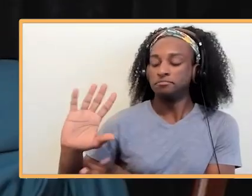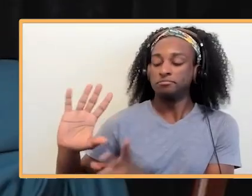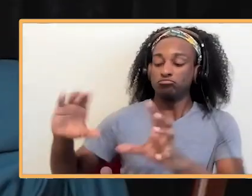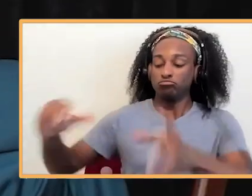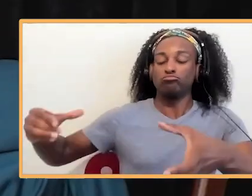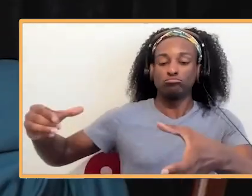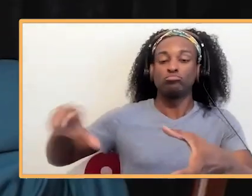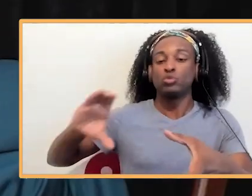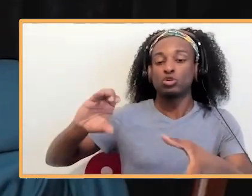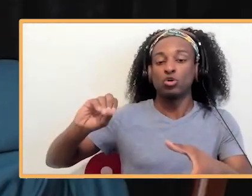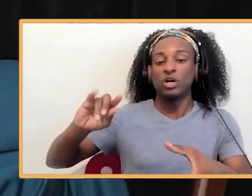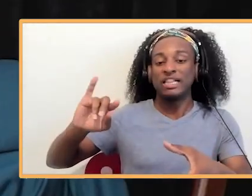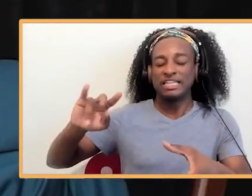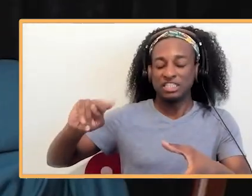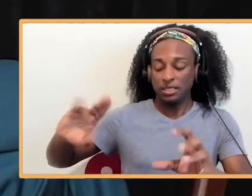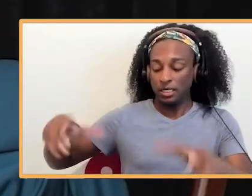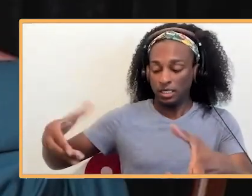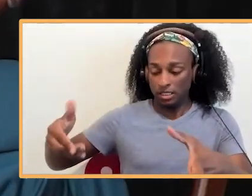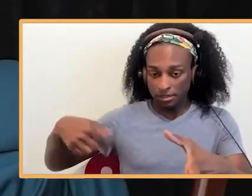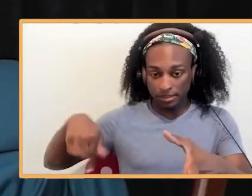coalition that